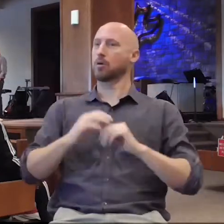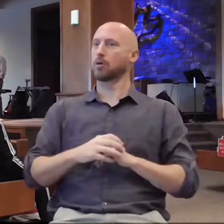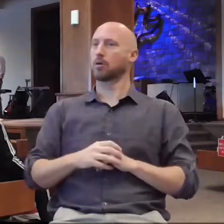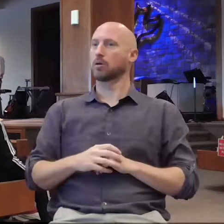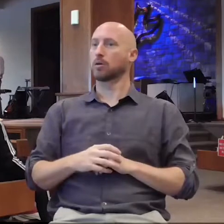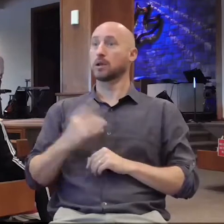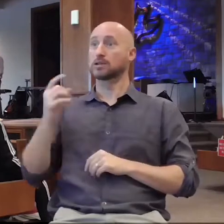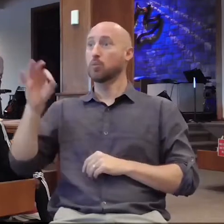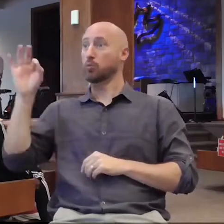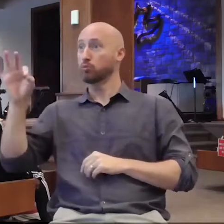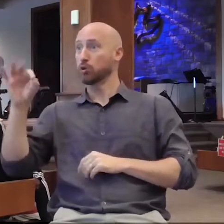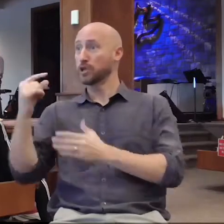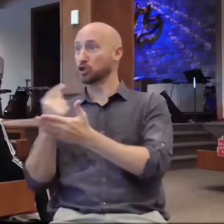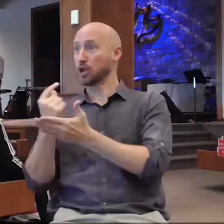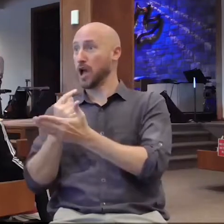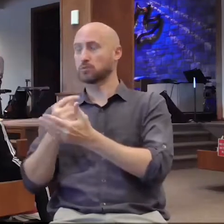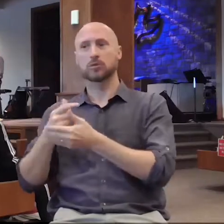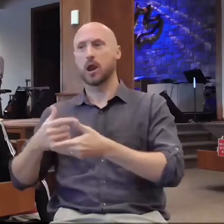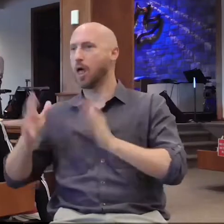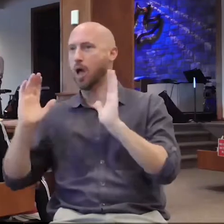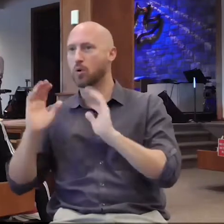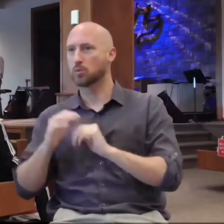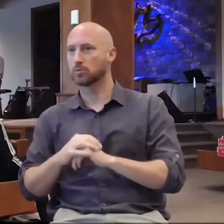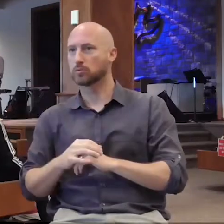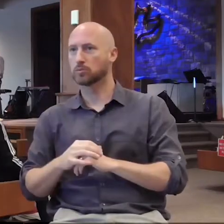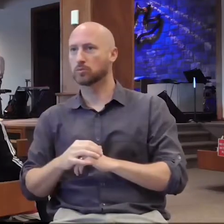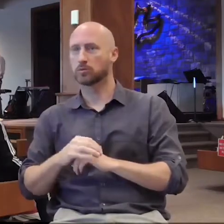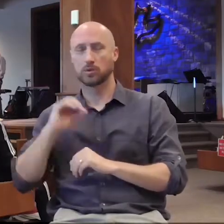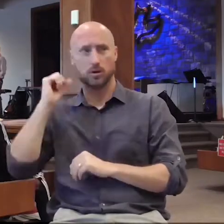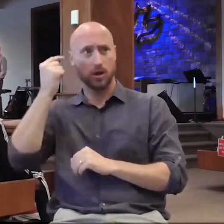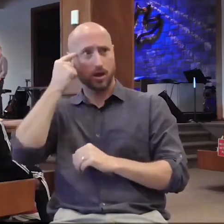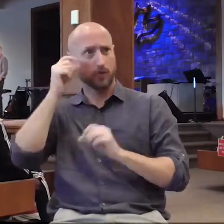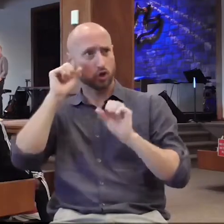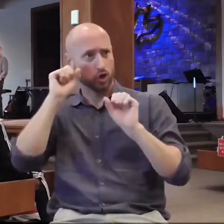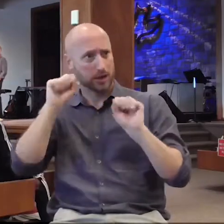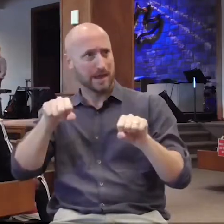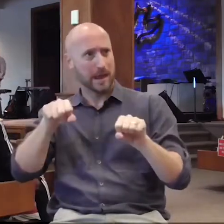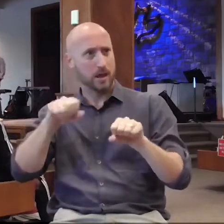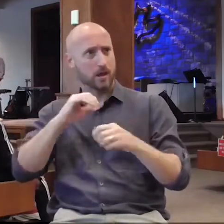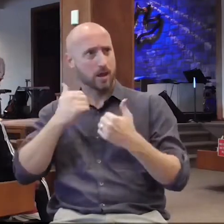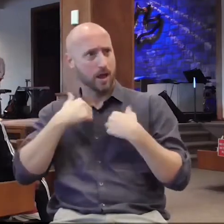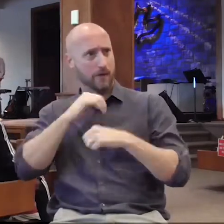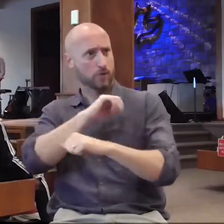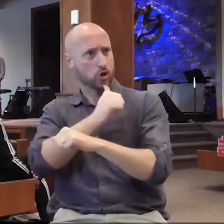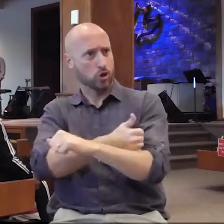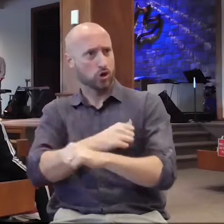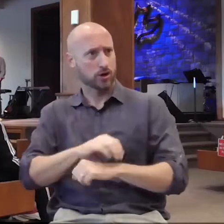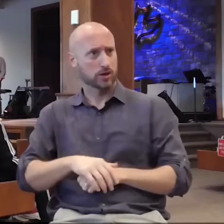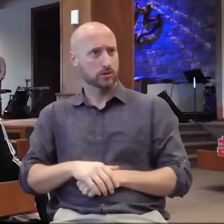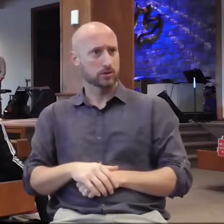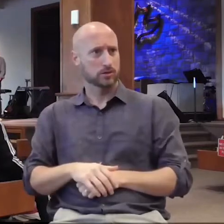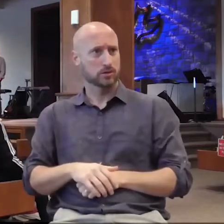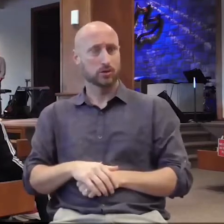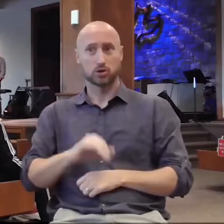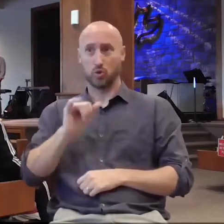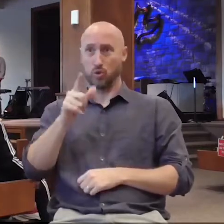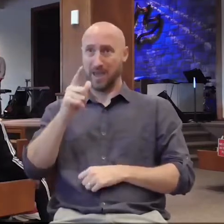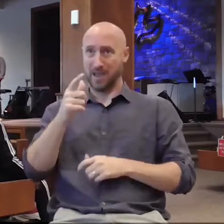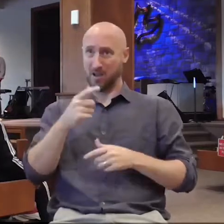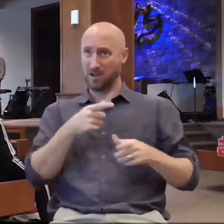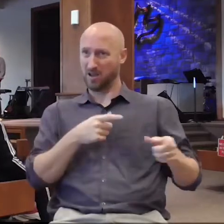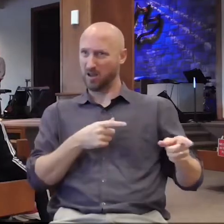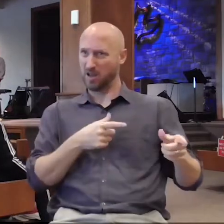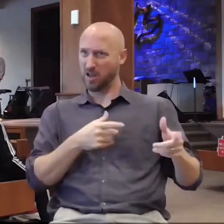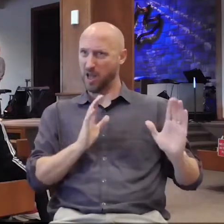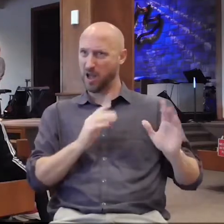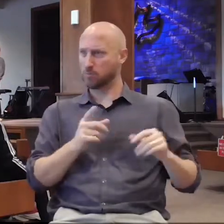somebody to preach the gospel in that state. It's legal for that to go on, and it isn't legal for the